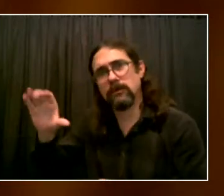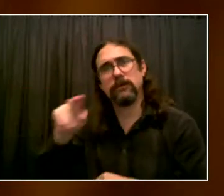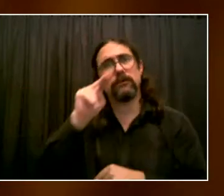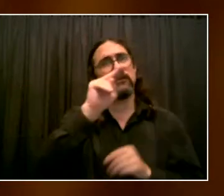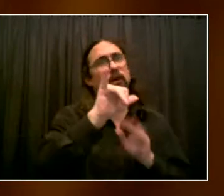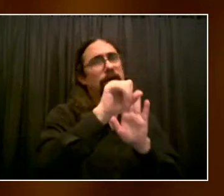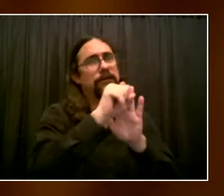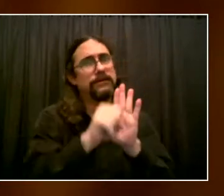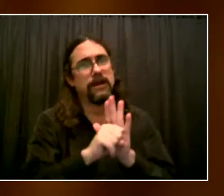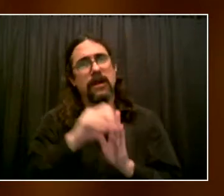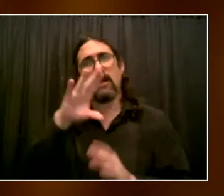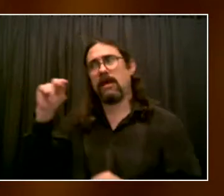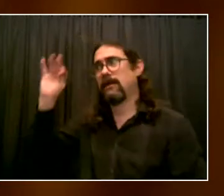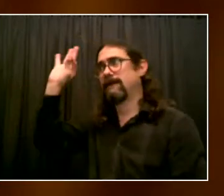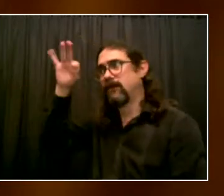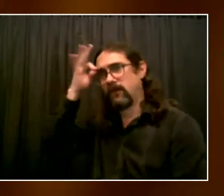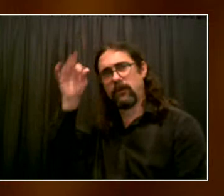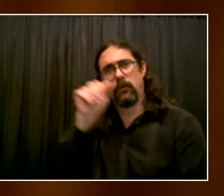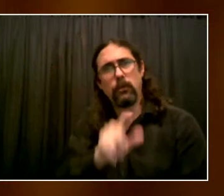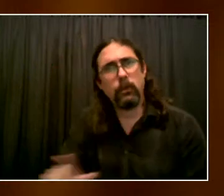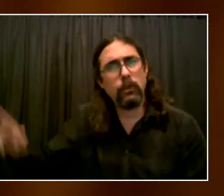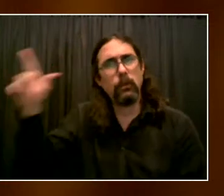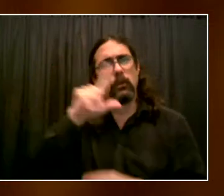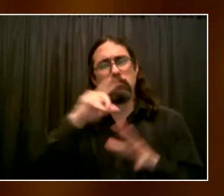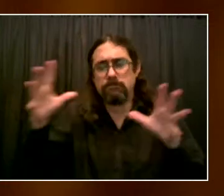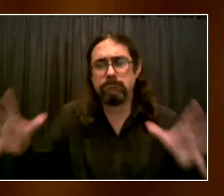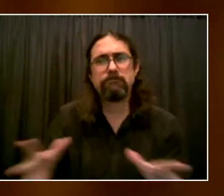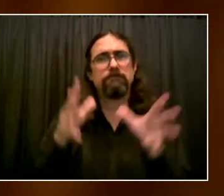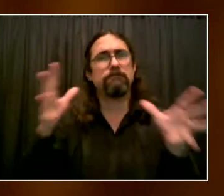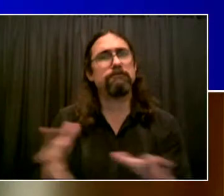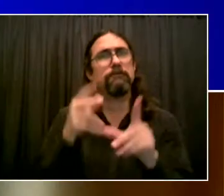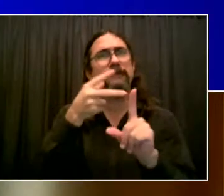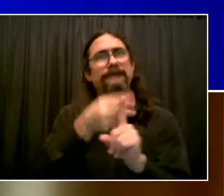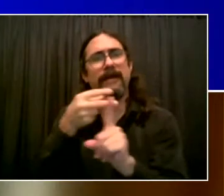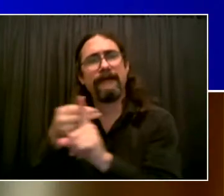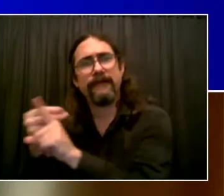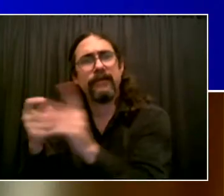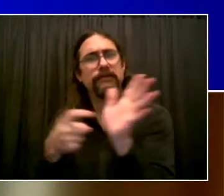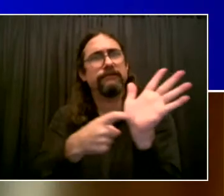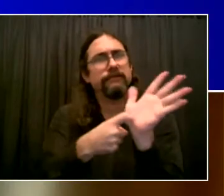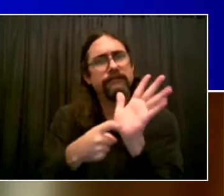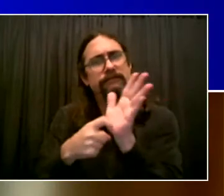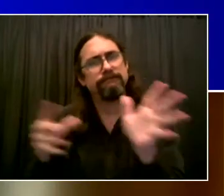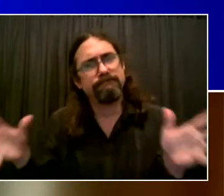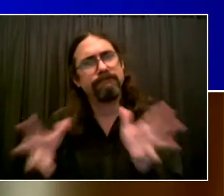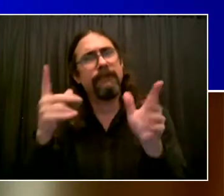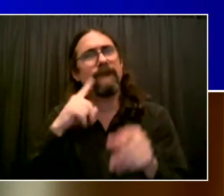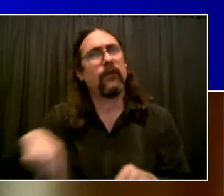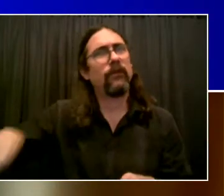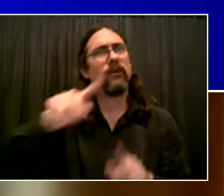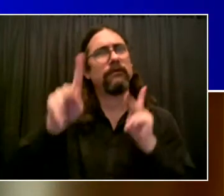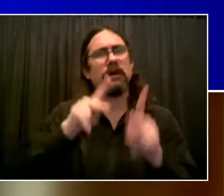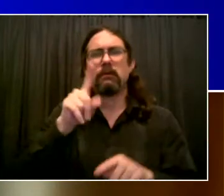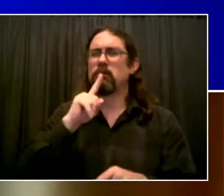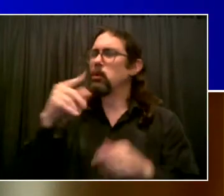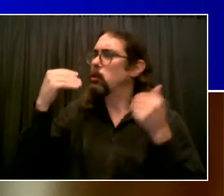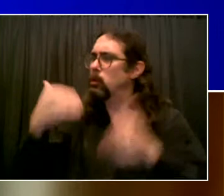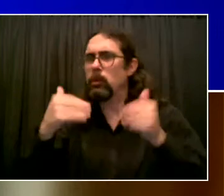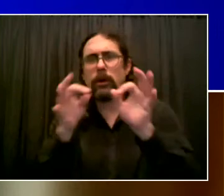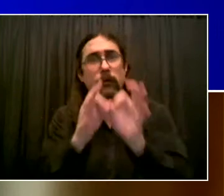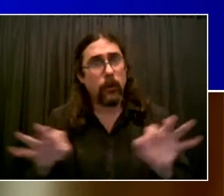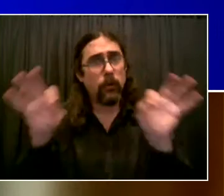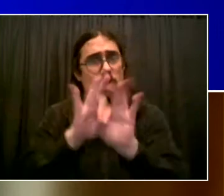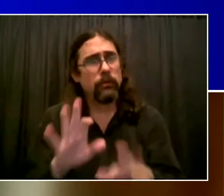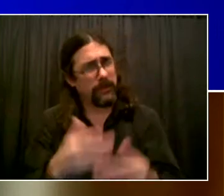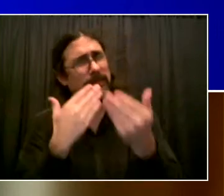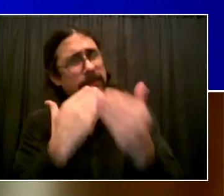incentives and requirements. It's really essential. Thank you. Thank you so much, Assembly member, and listen, thank you. You have been there every